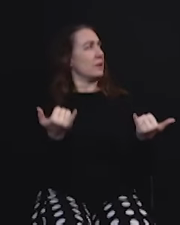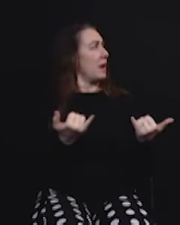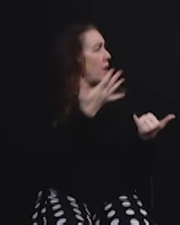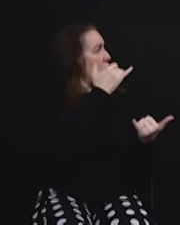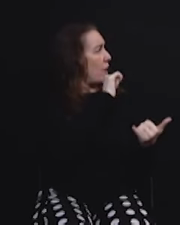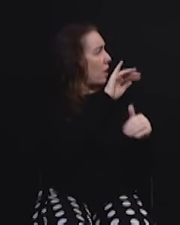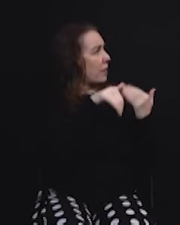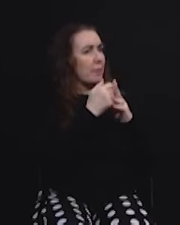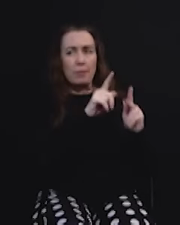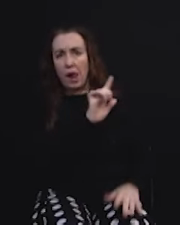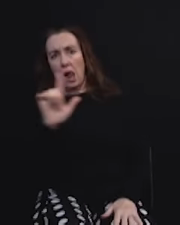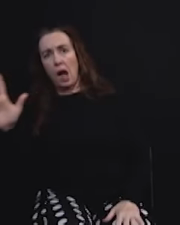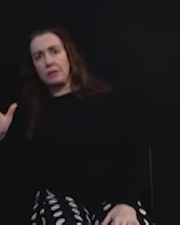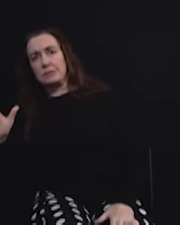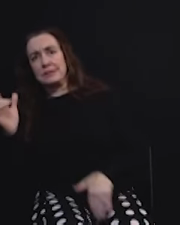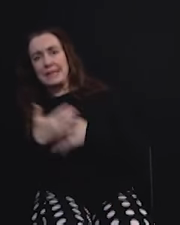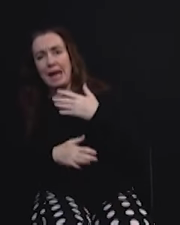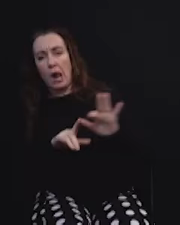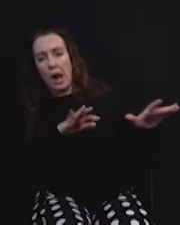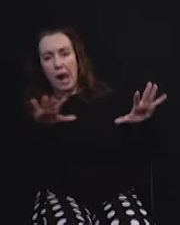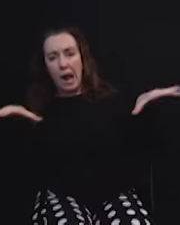the left, but I...